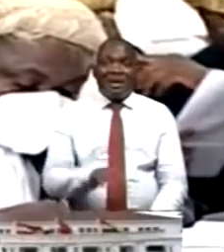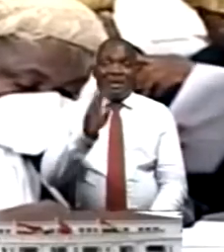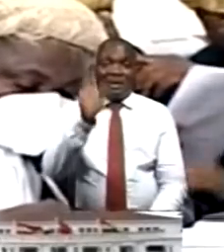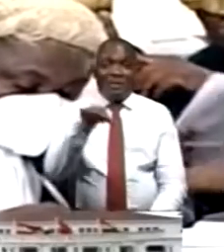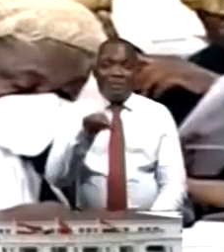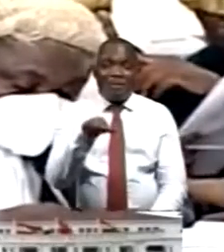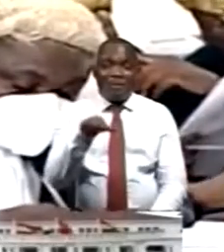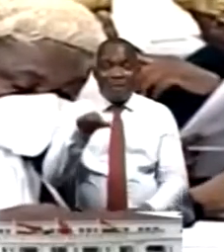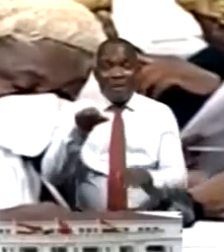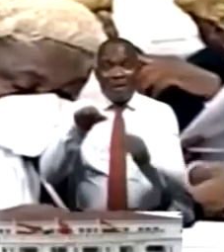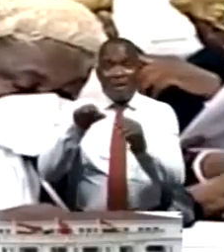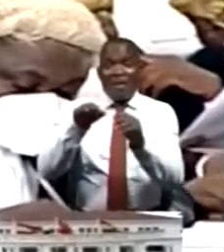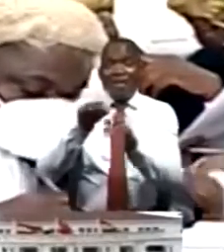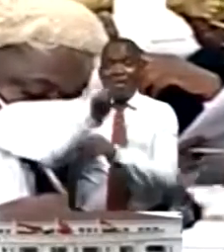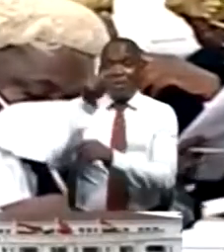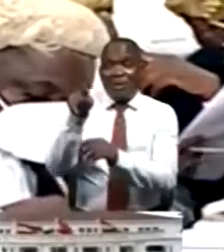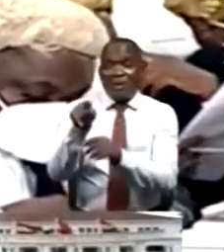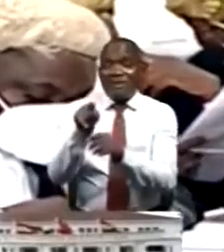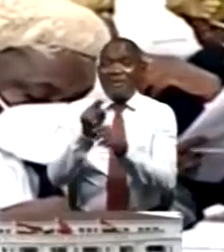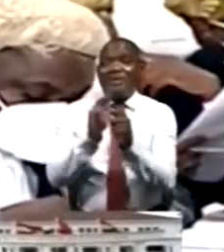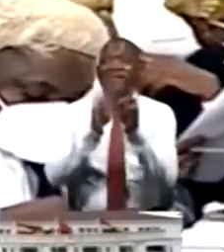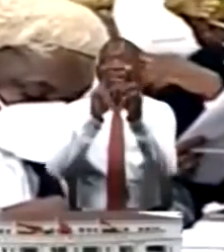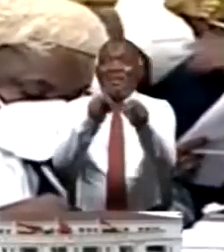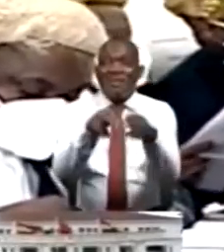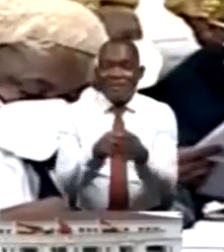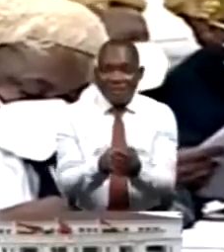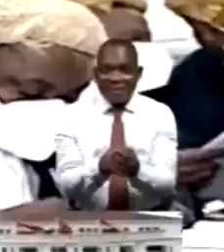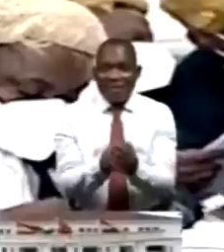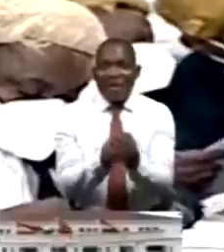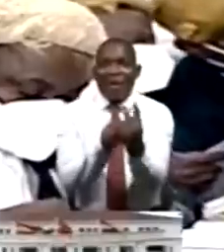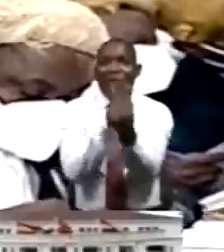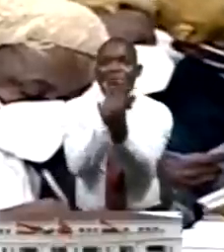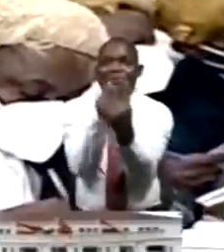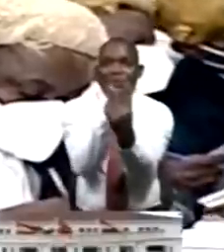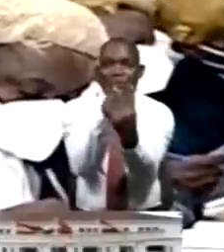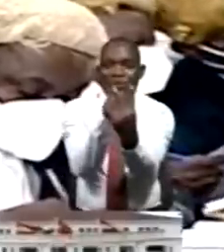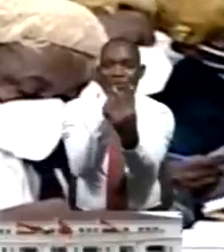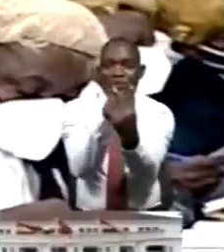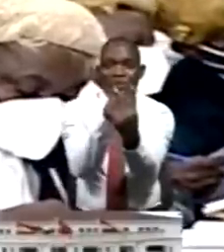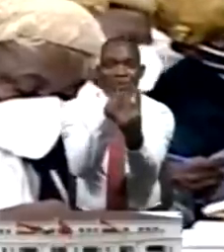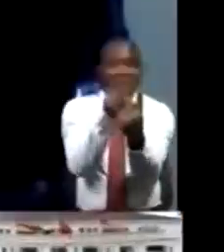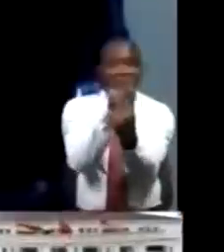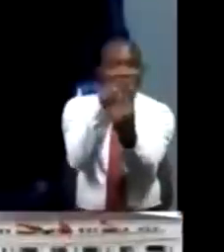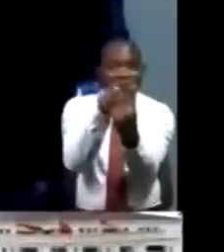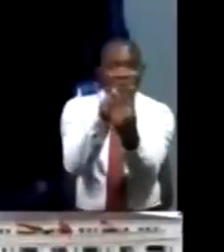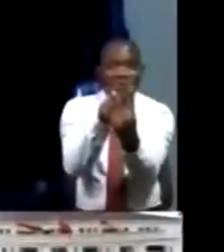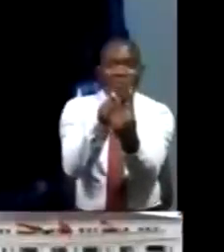The answer to the question are in two parts. They are in two